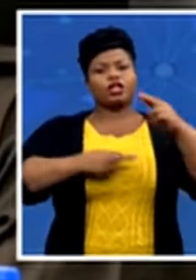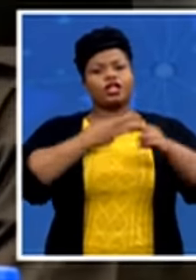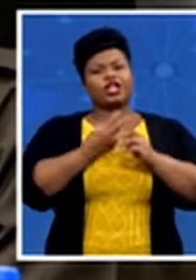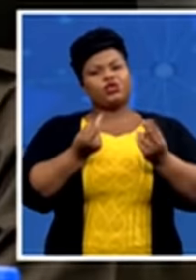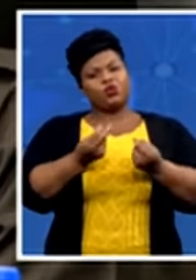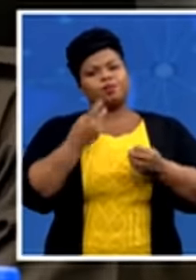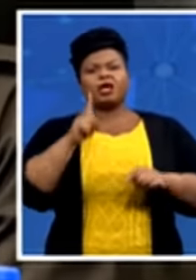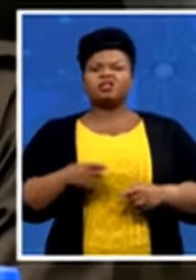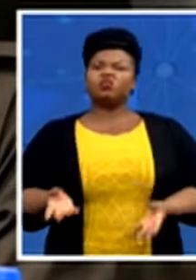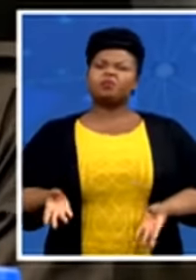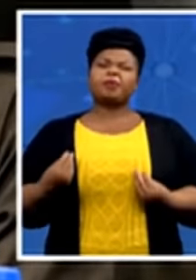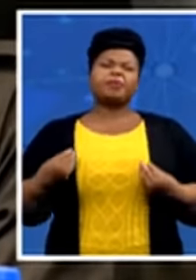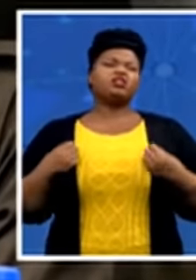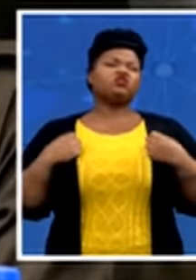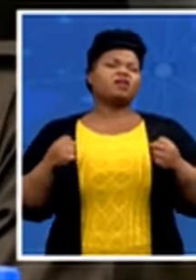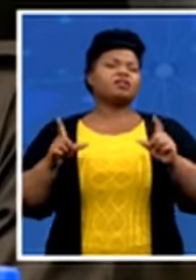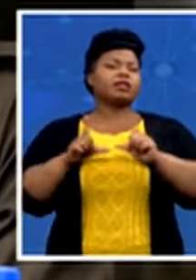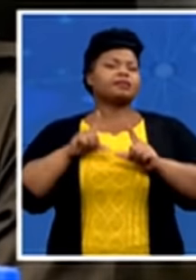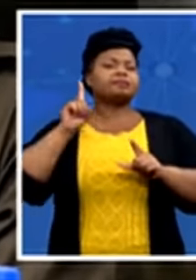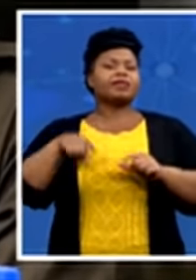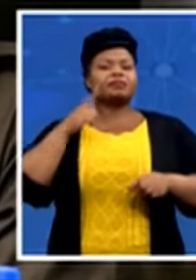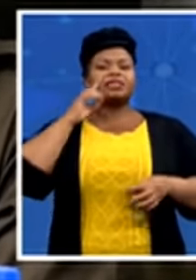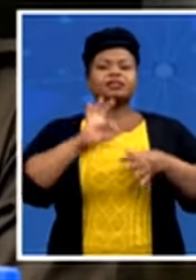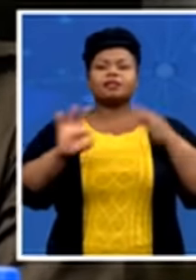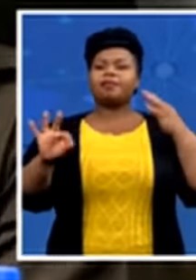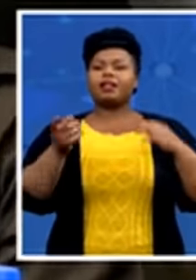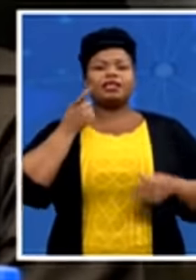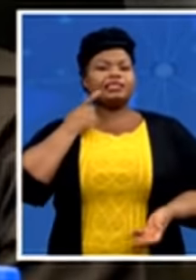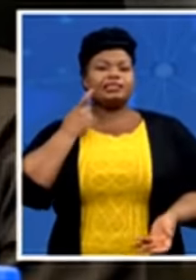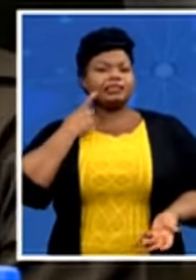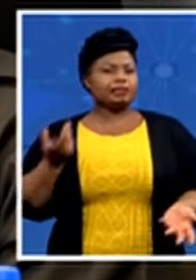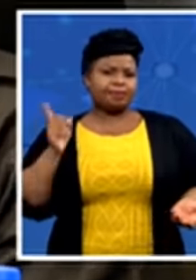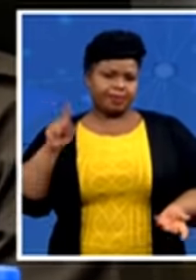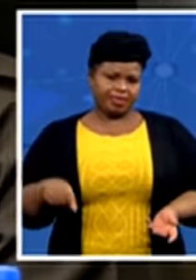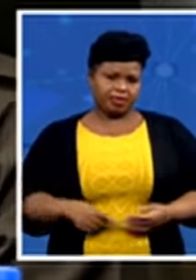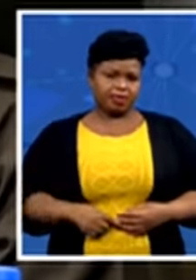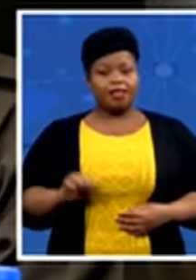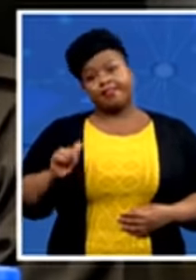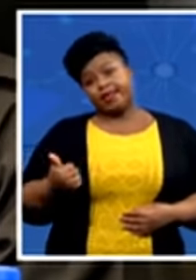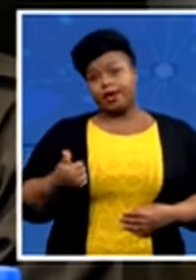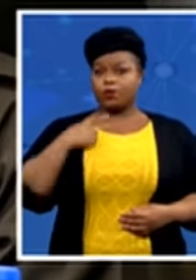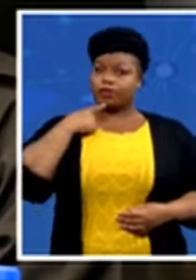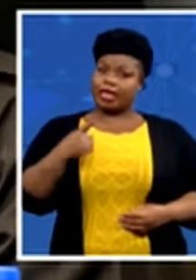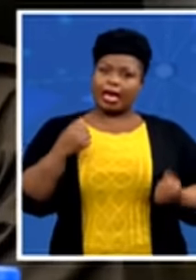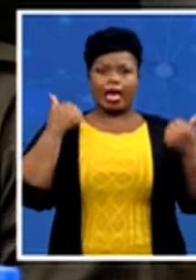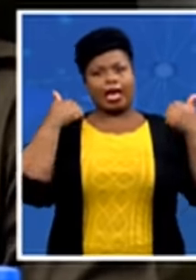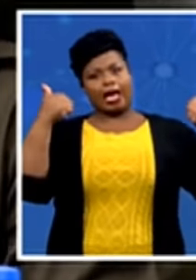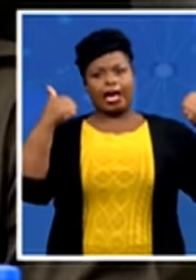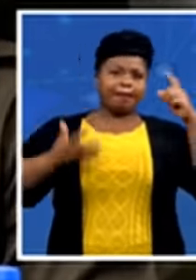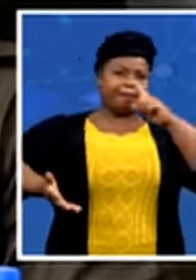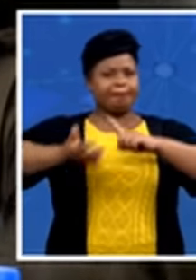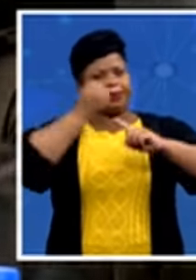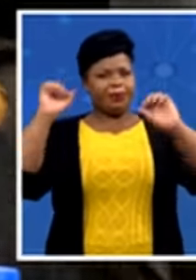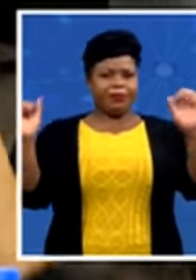do in the Republic. Then we will register victory. And that is what is worth celebrating.